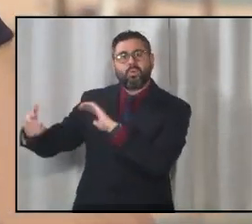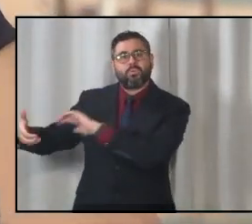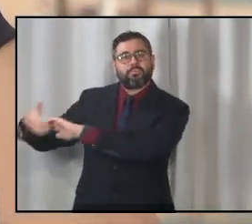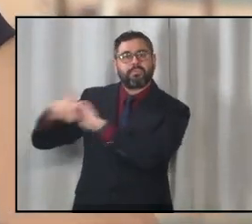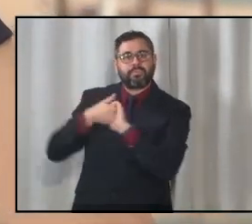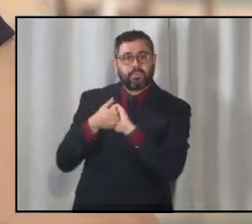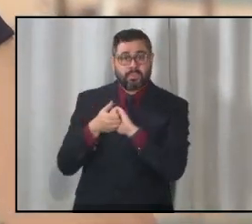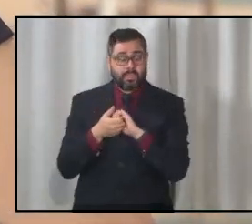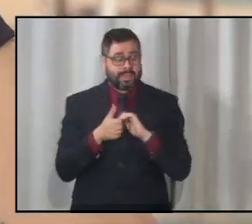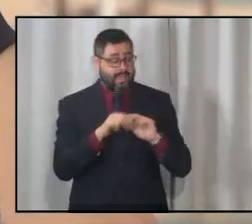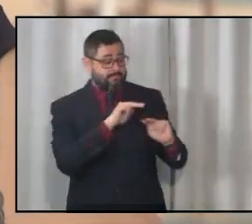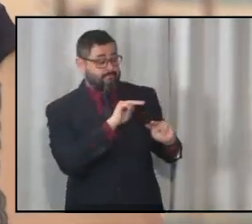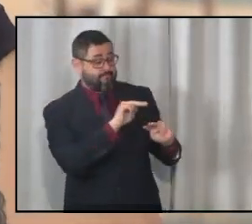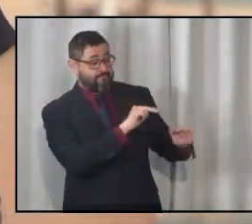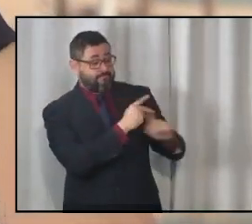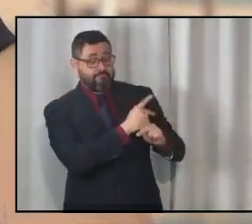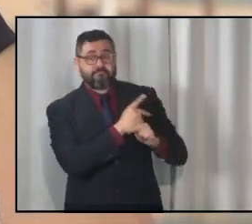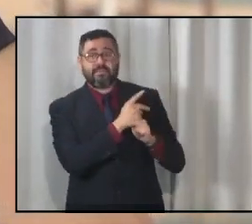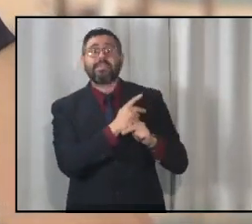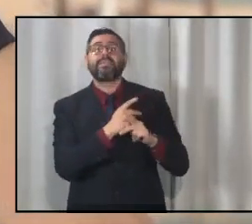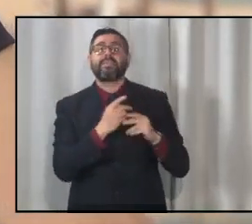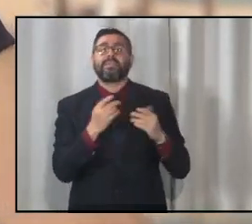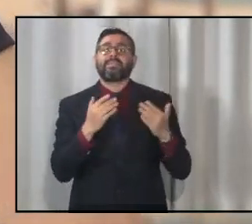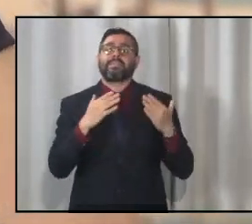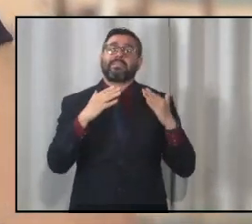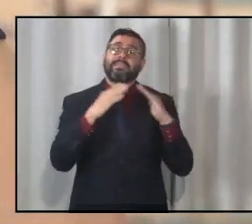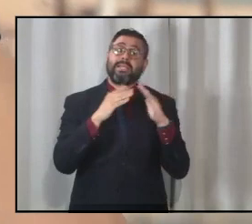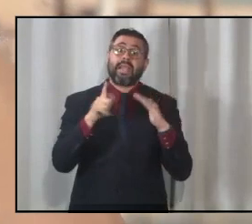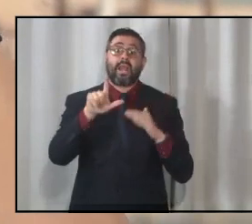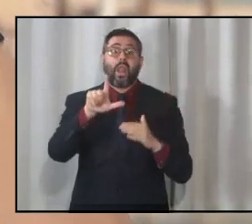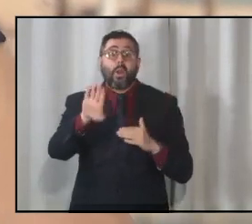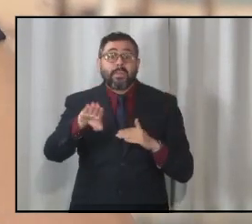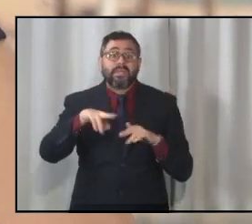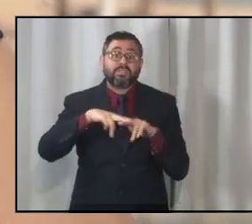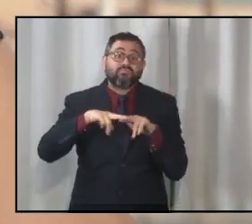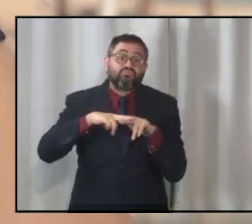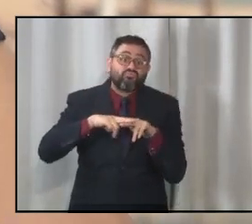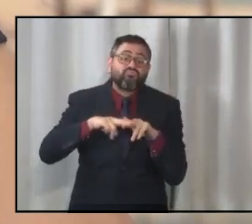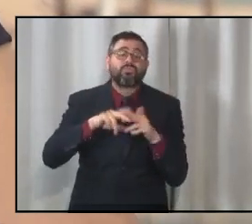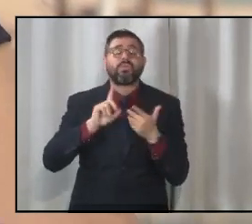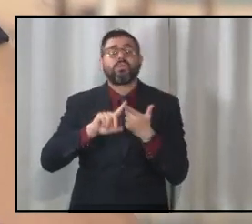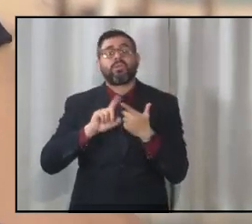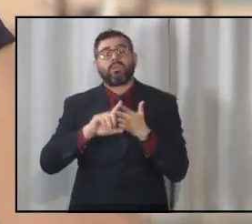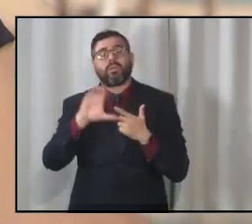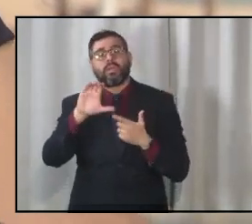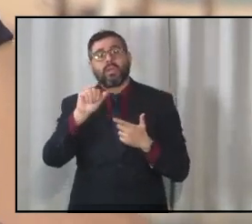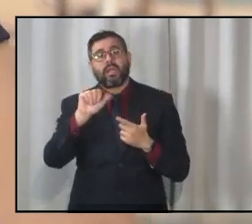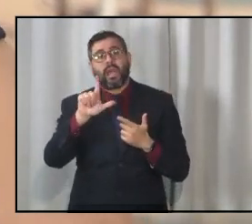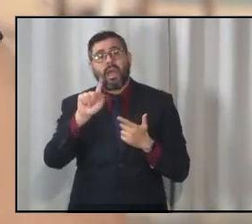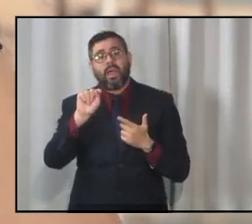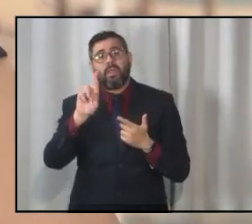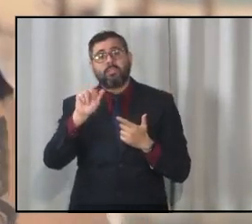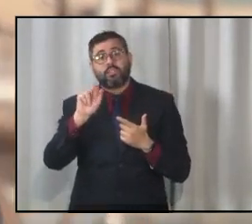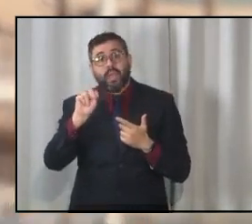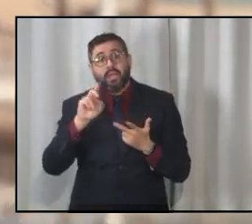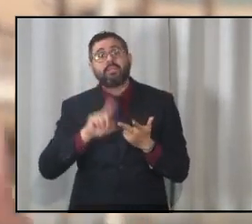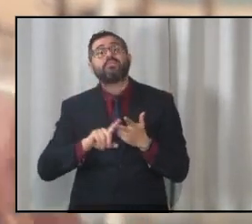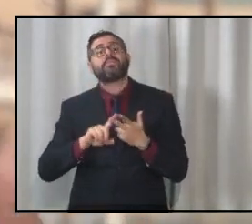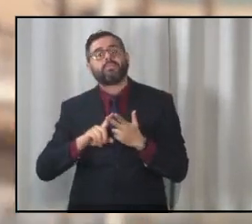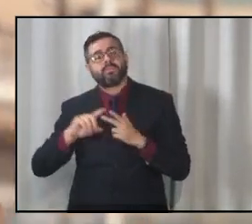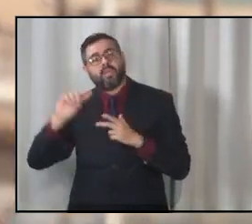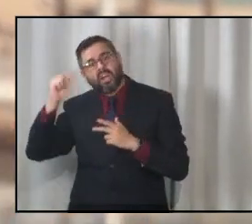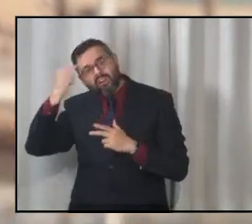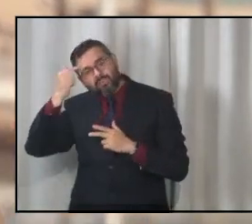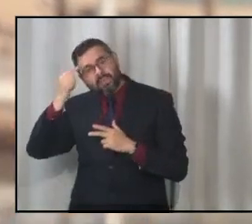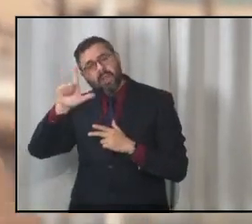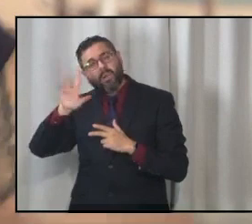land here within the city of Long Beach. They include Union Pacific Railroad, Caltrans, LA Department of Public Works, and we do the